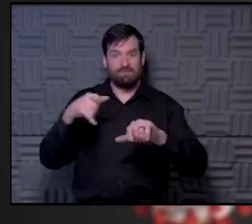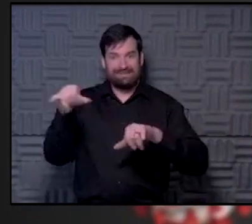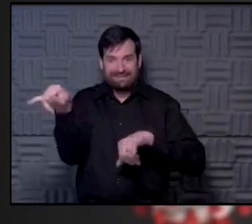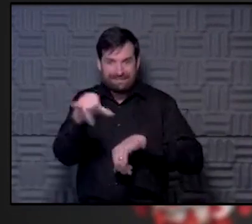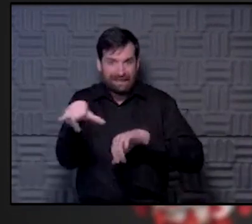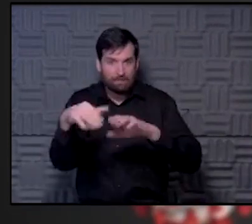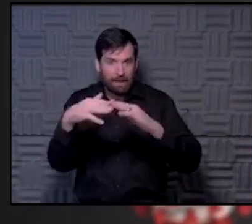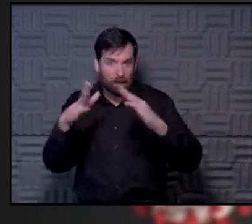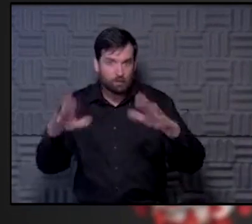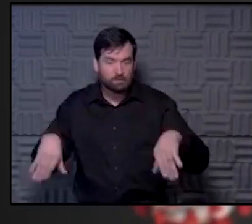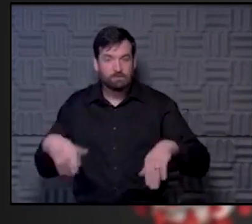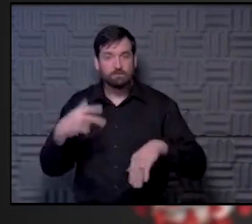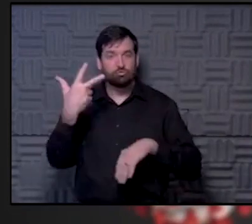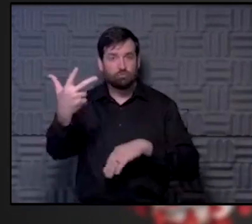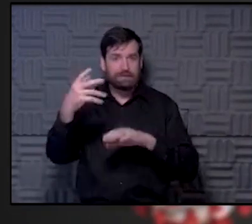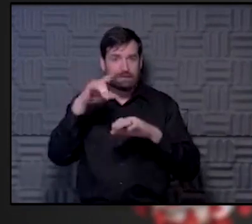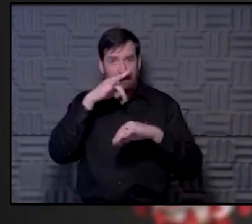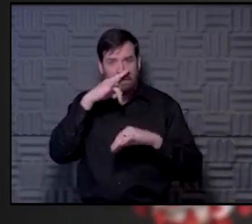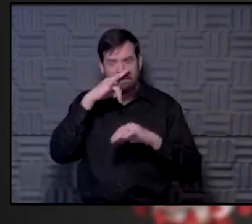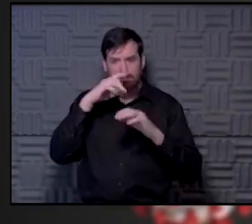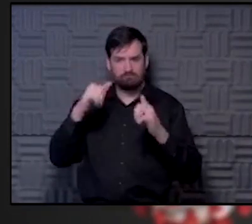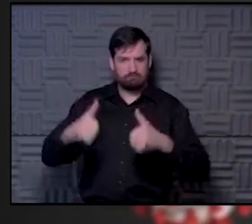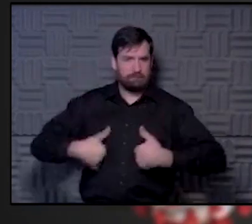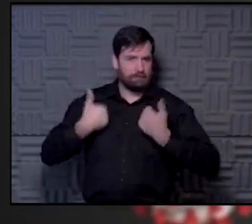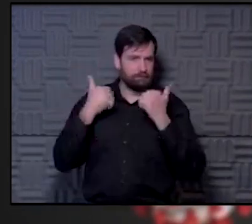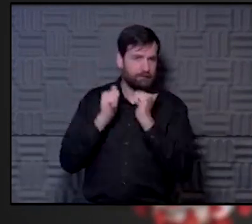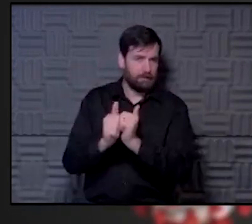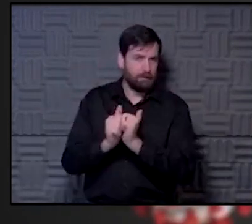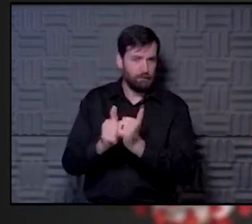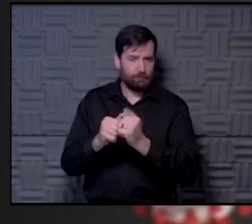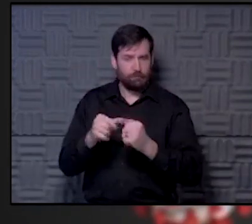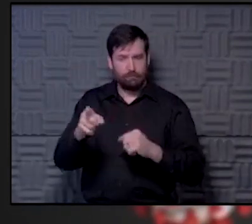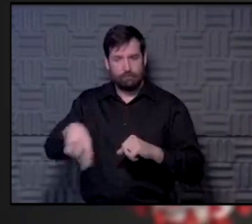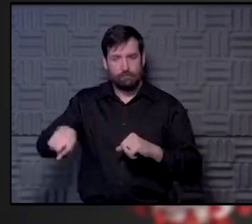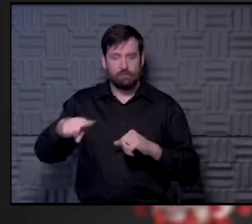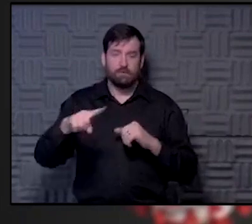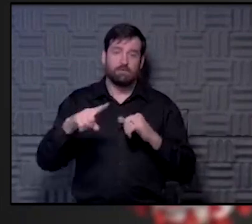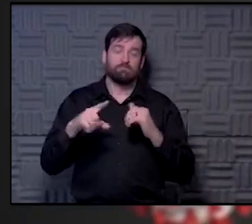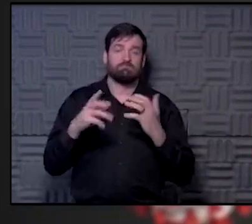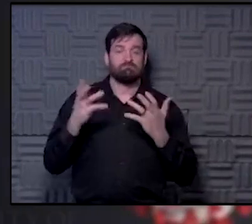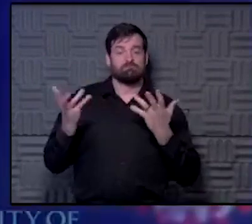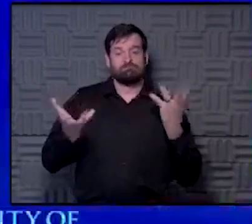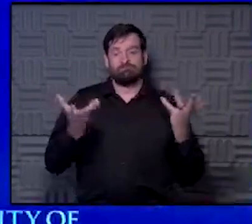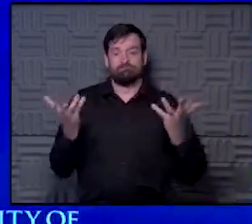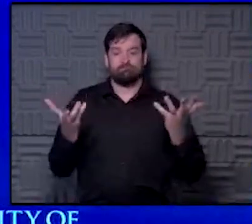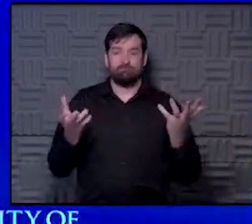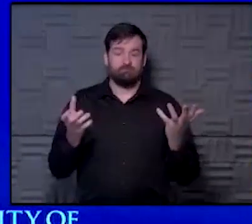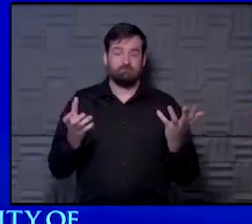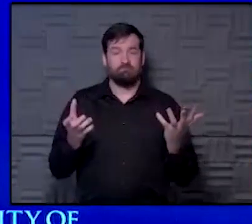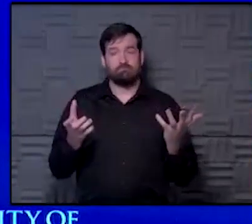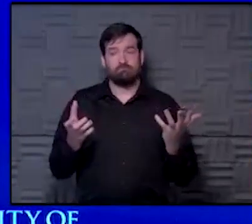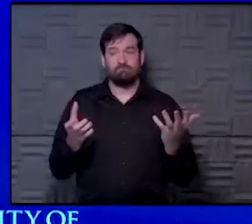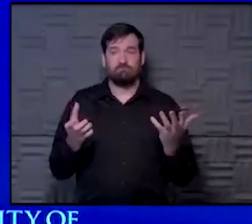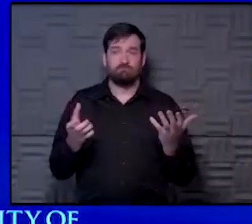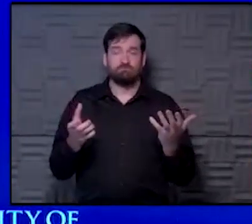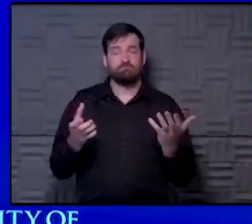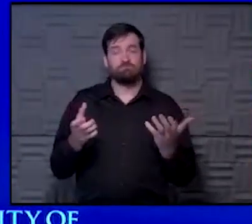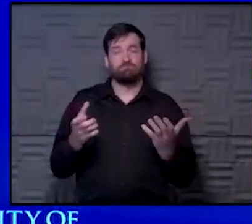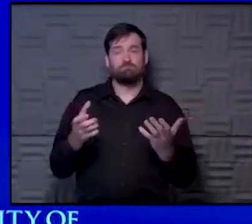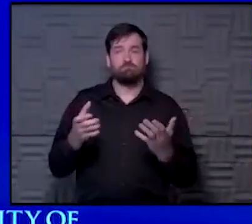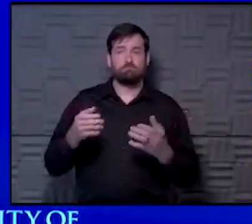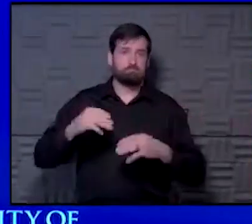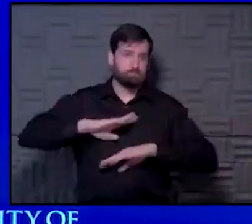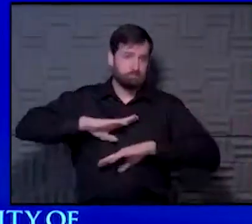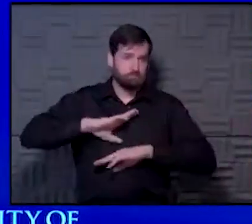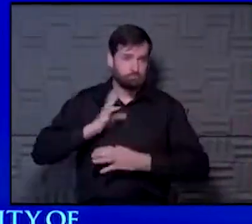household, right? If you've got 3 grandchildren and they all live in the same house, then technically that would meet the requirements or sort of the recommendations,